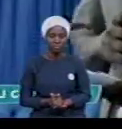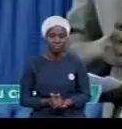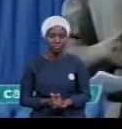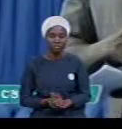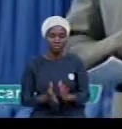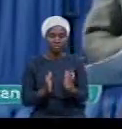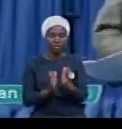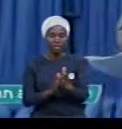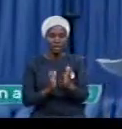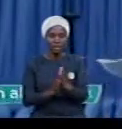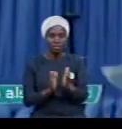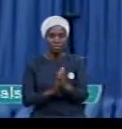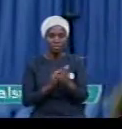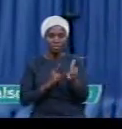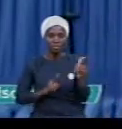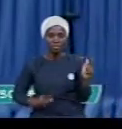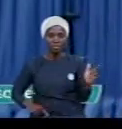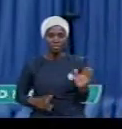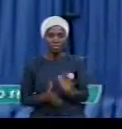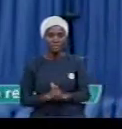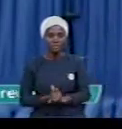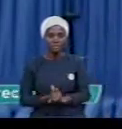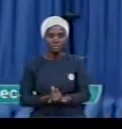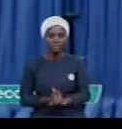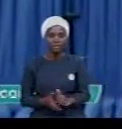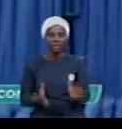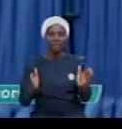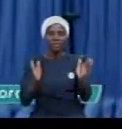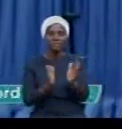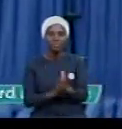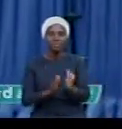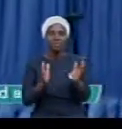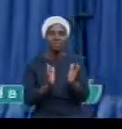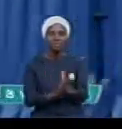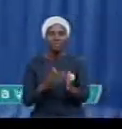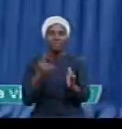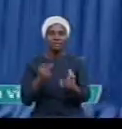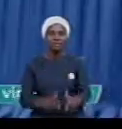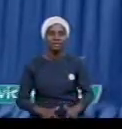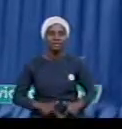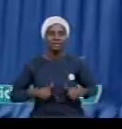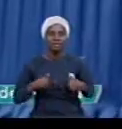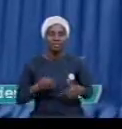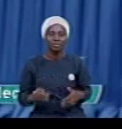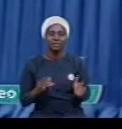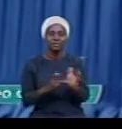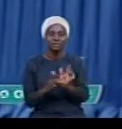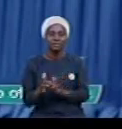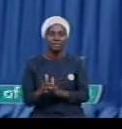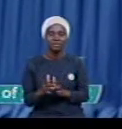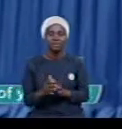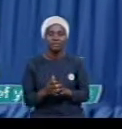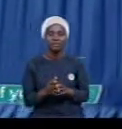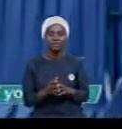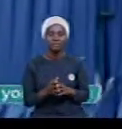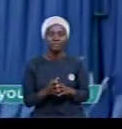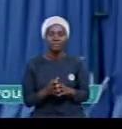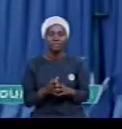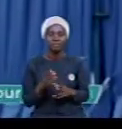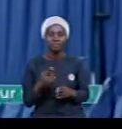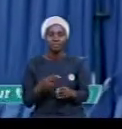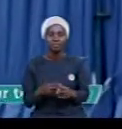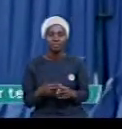Praise the Lord. Praise the living Jesus. My name is Adebayo Gosu